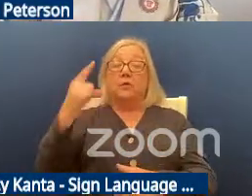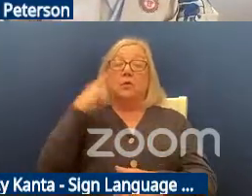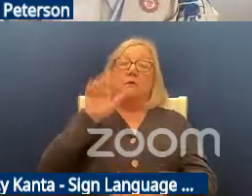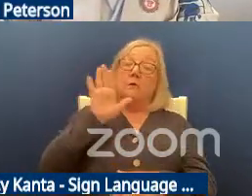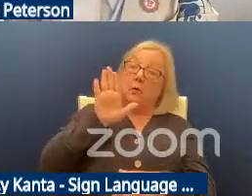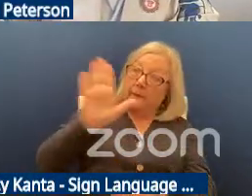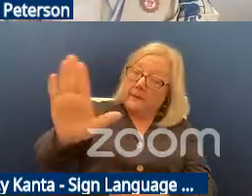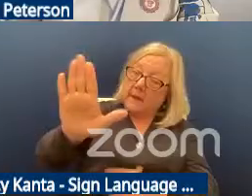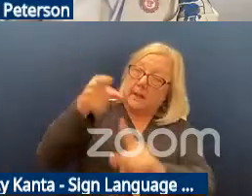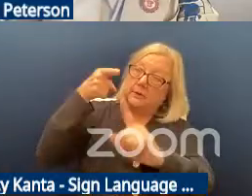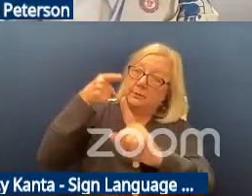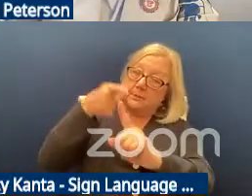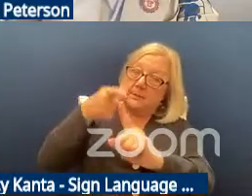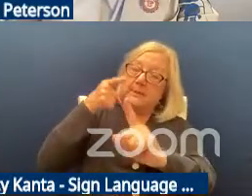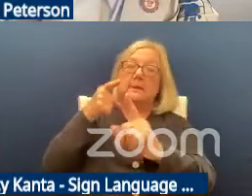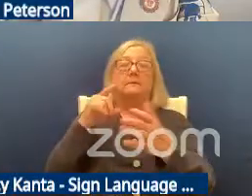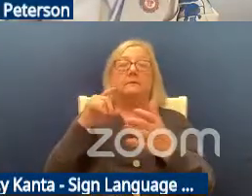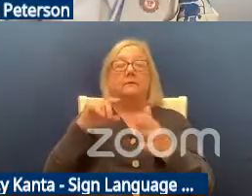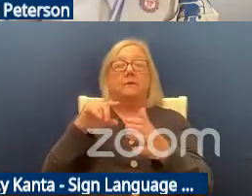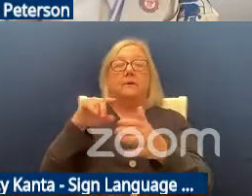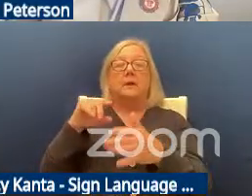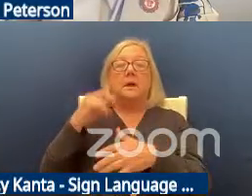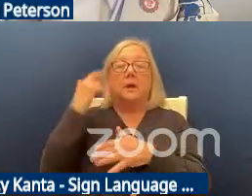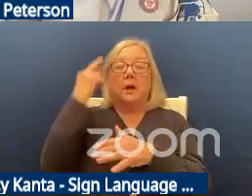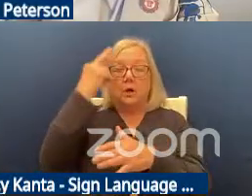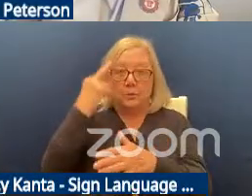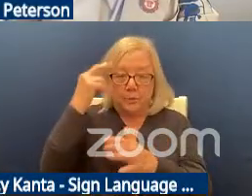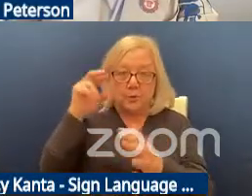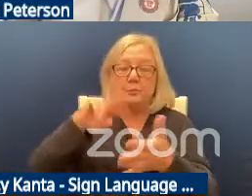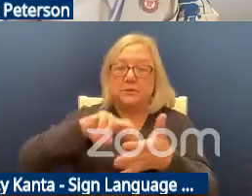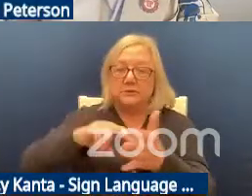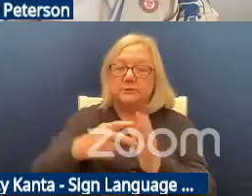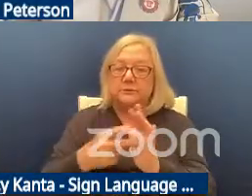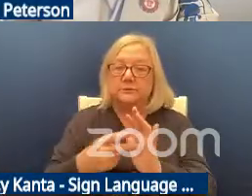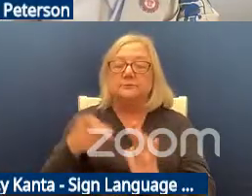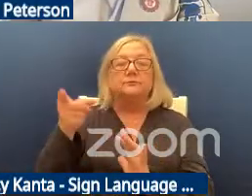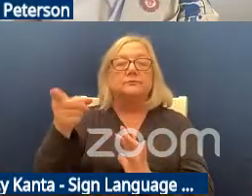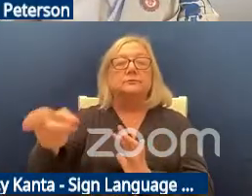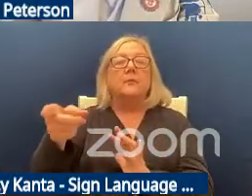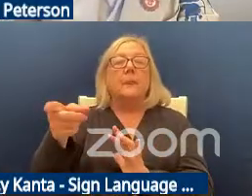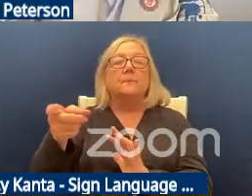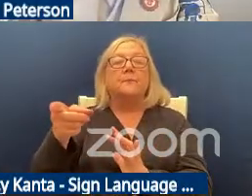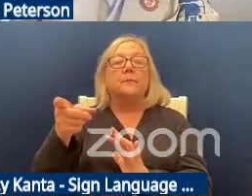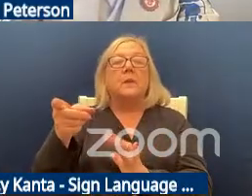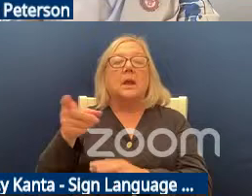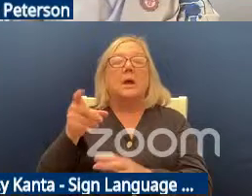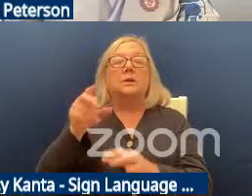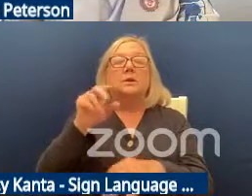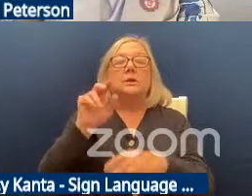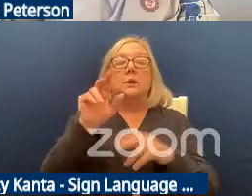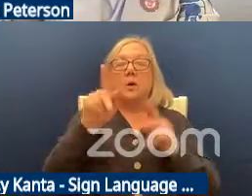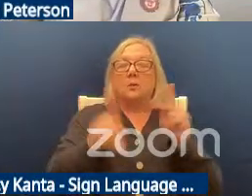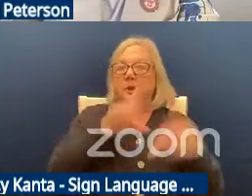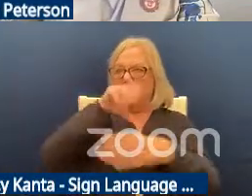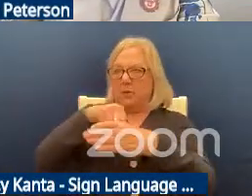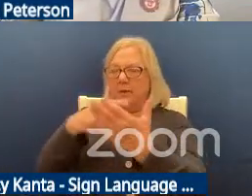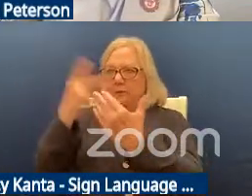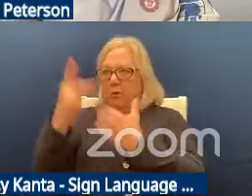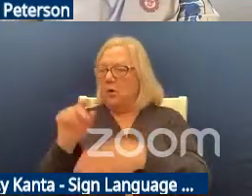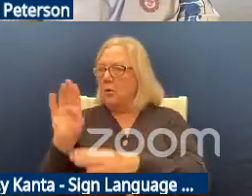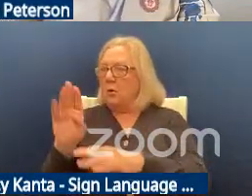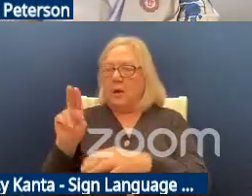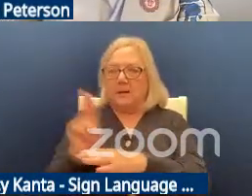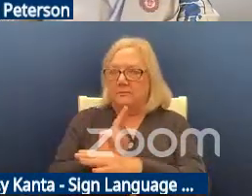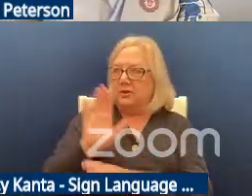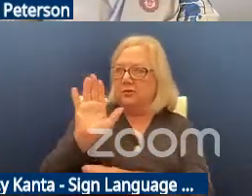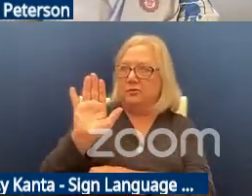purpose and is demanded or required applicants into their program use that tool or that model, whatever the term